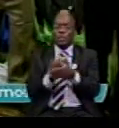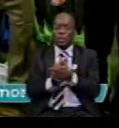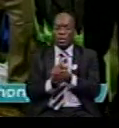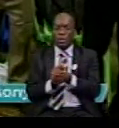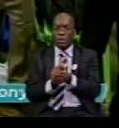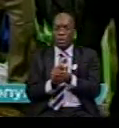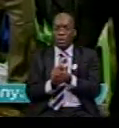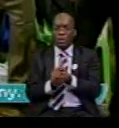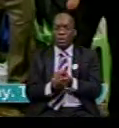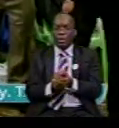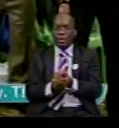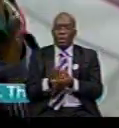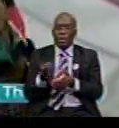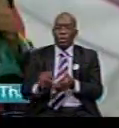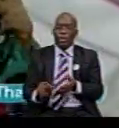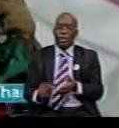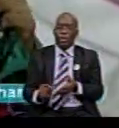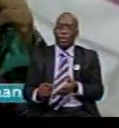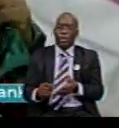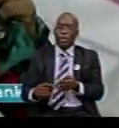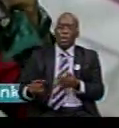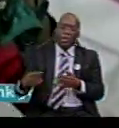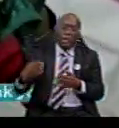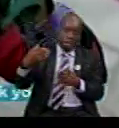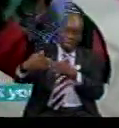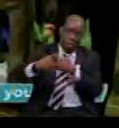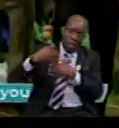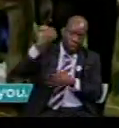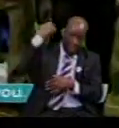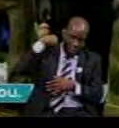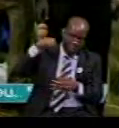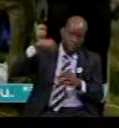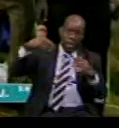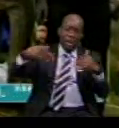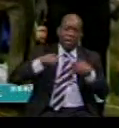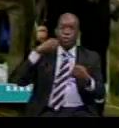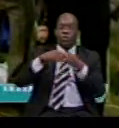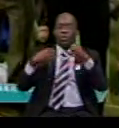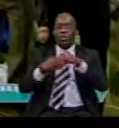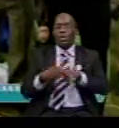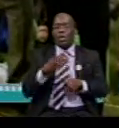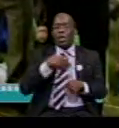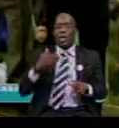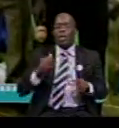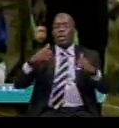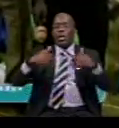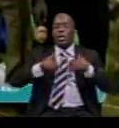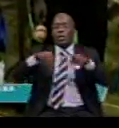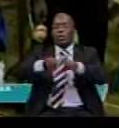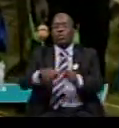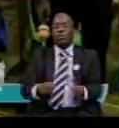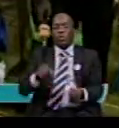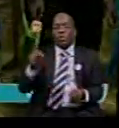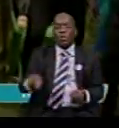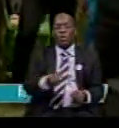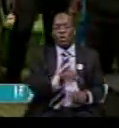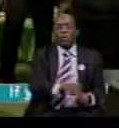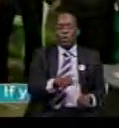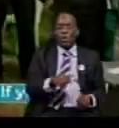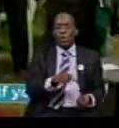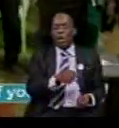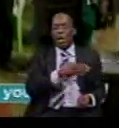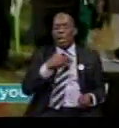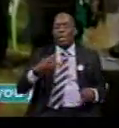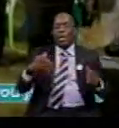my back have a fault, and I have a fracture of my leg. So I was struggling to survive. They spend a lot